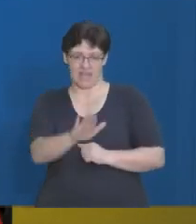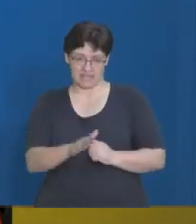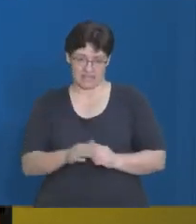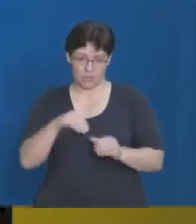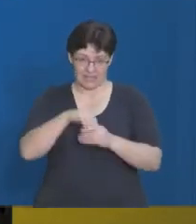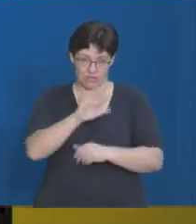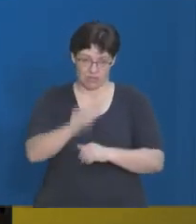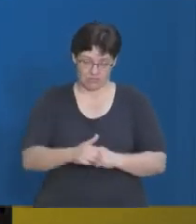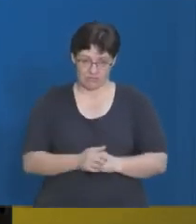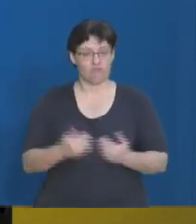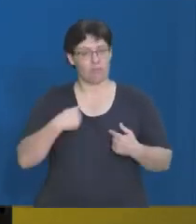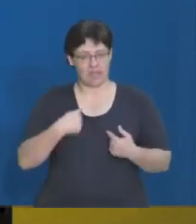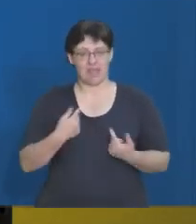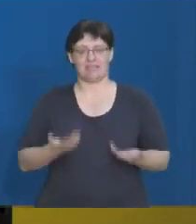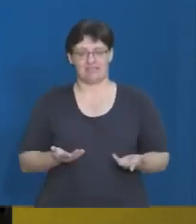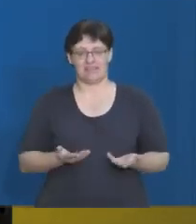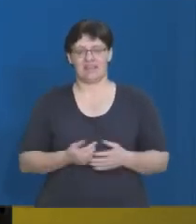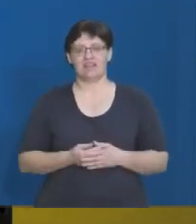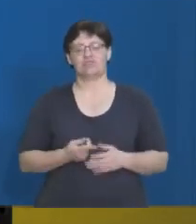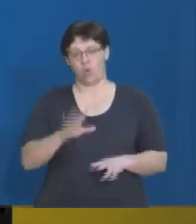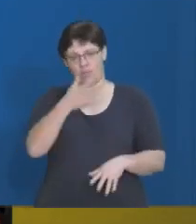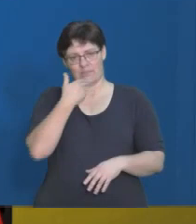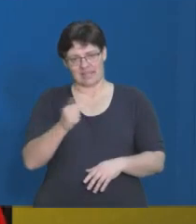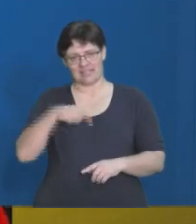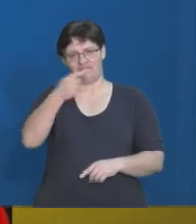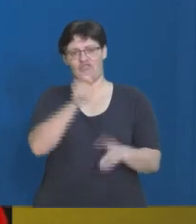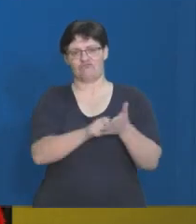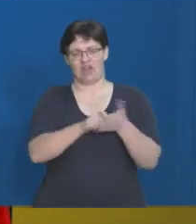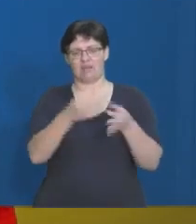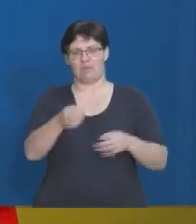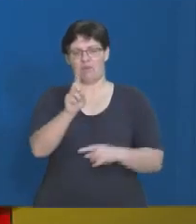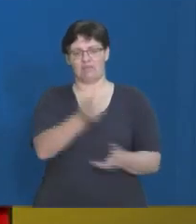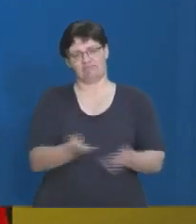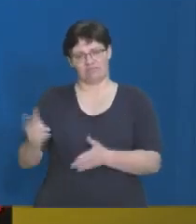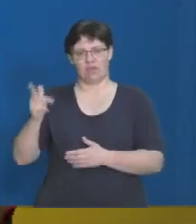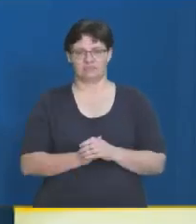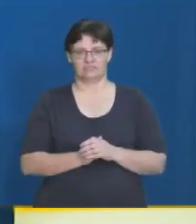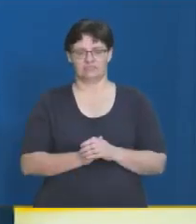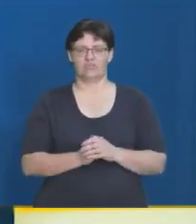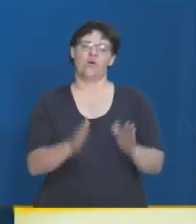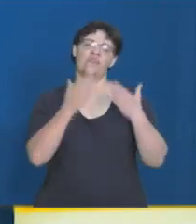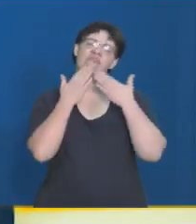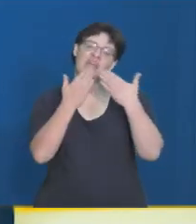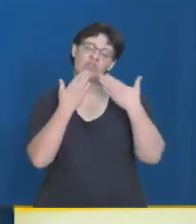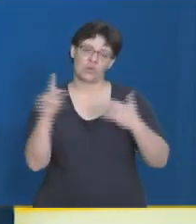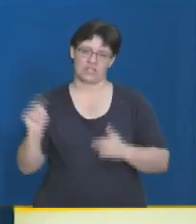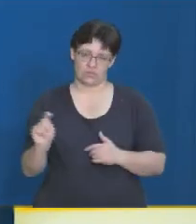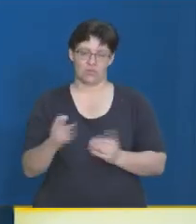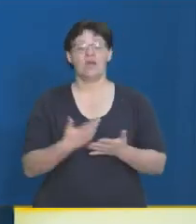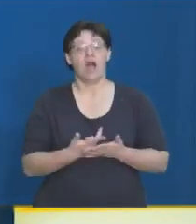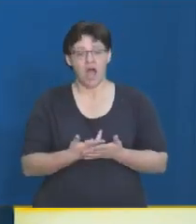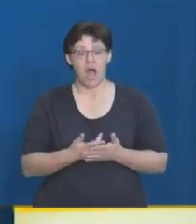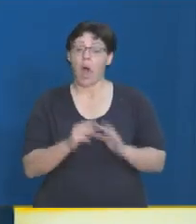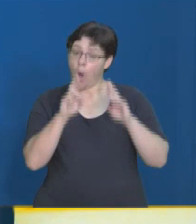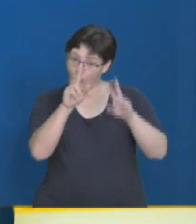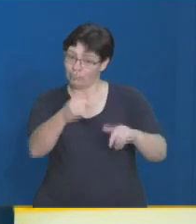daily basis. That's it from me, boys and girls. All the best as you write your paper 1. Over to you, Noni. Thank you, Tando. Matrix, I hope